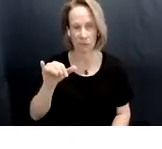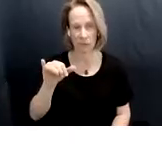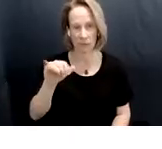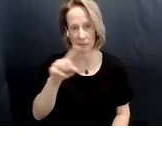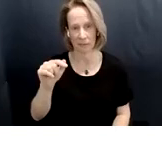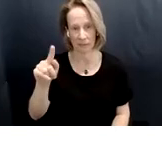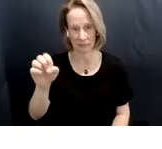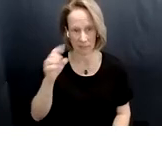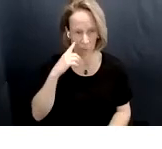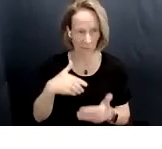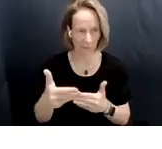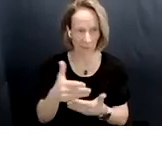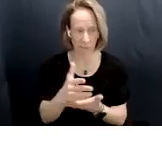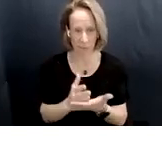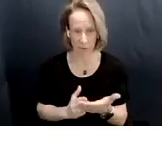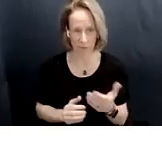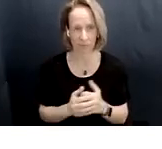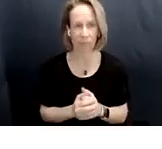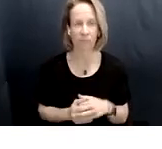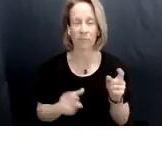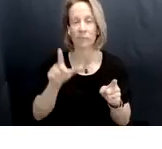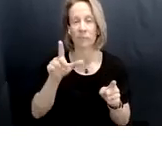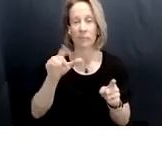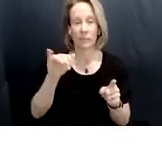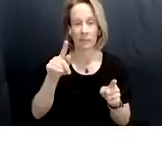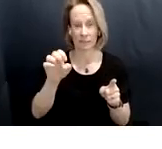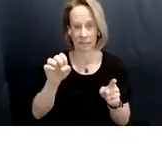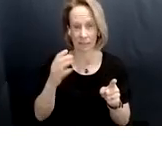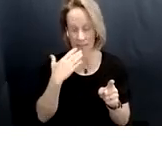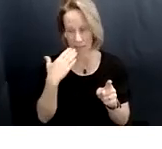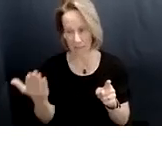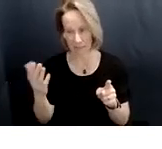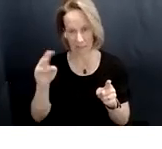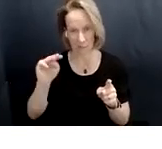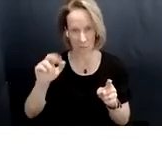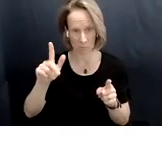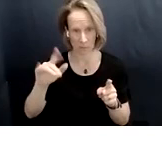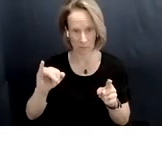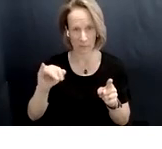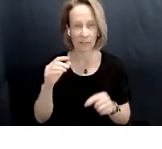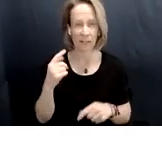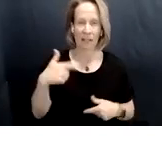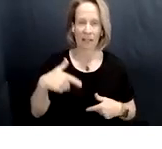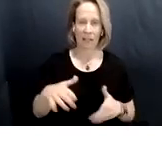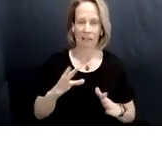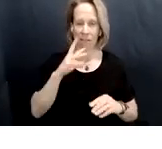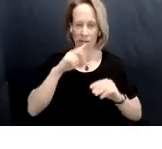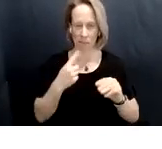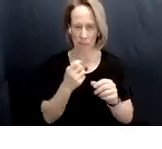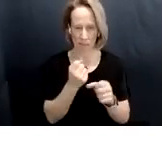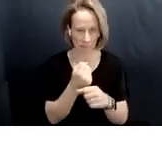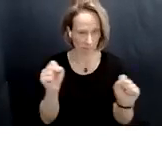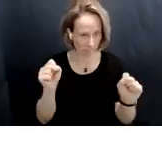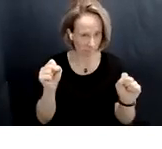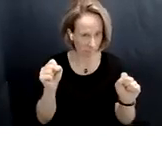Thank you, Marley. All right, everyone, so let's talk safety. So one of the first things we need to consider